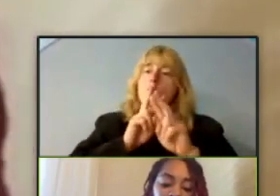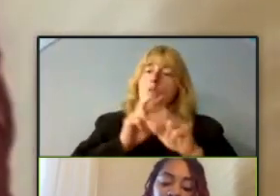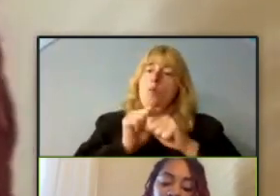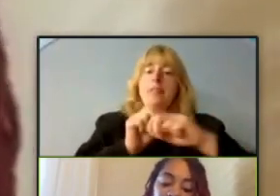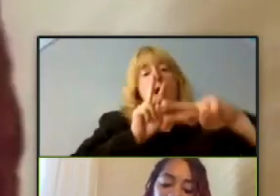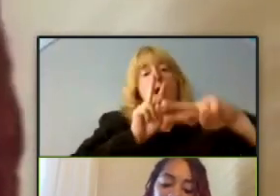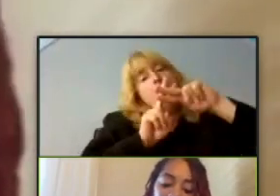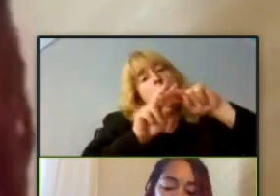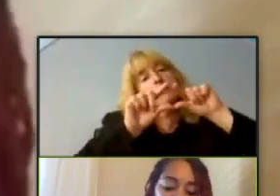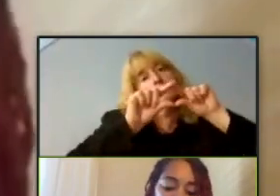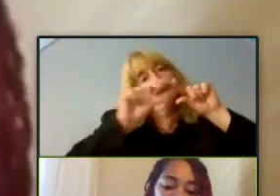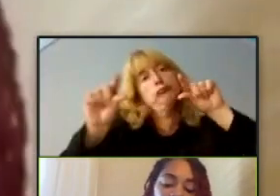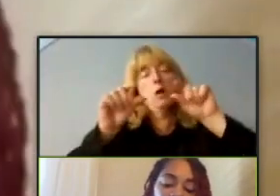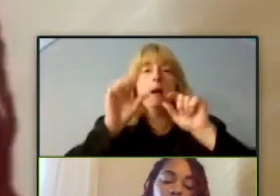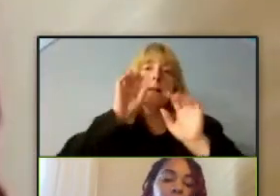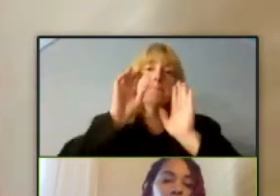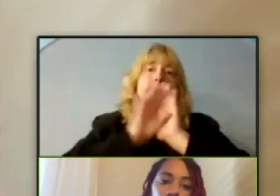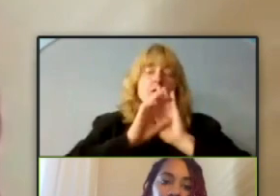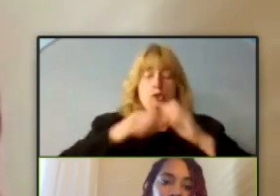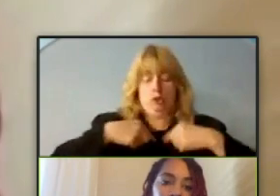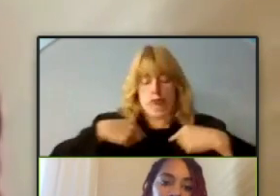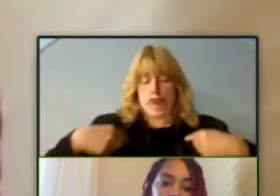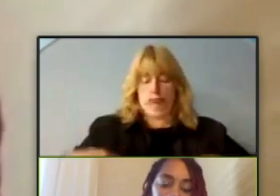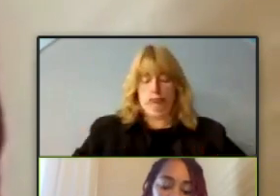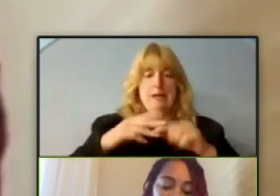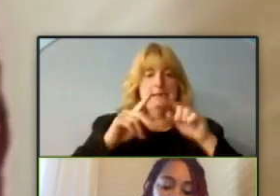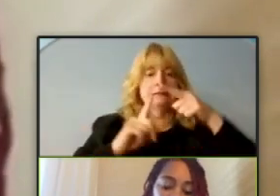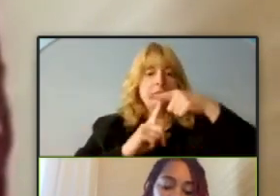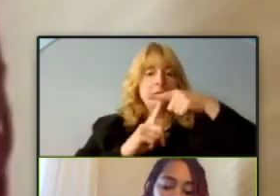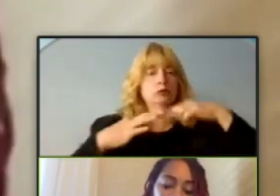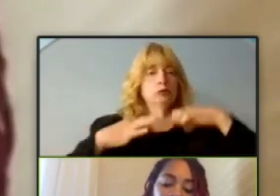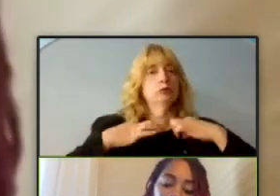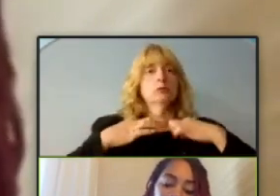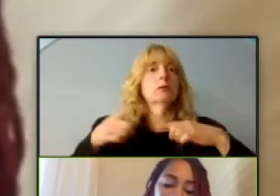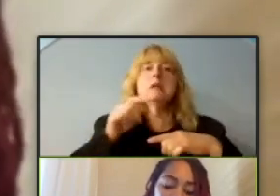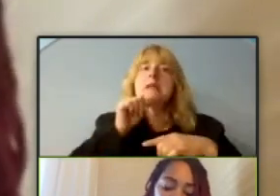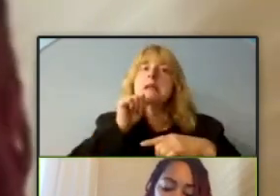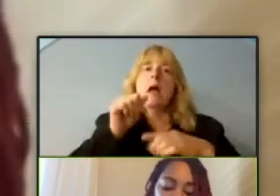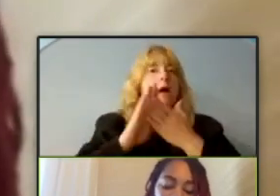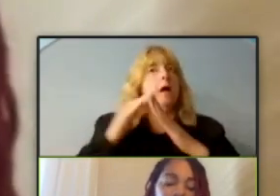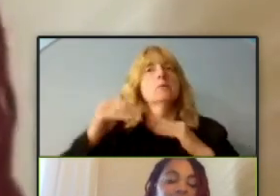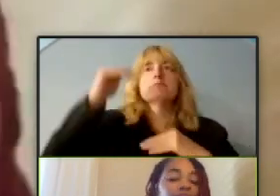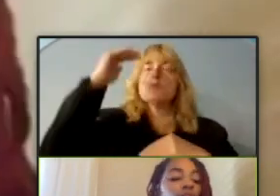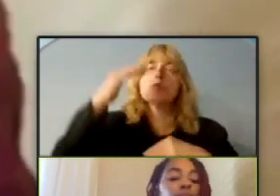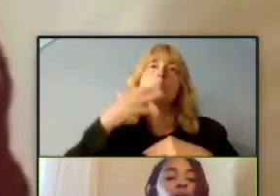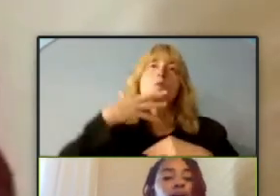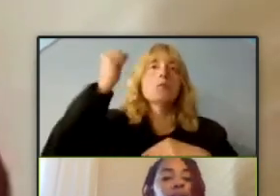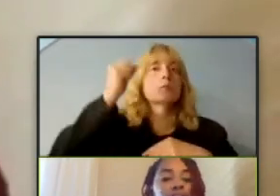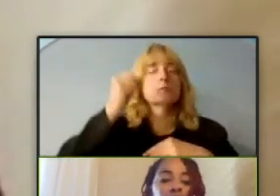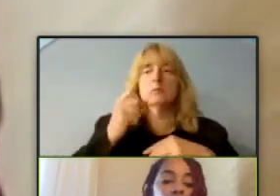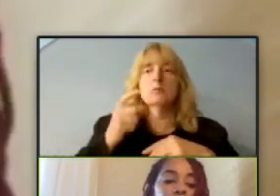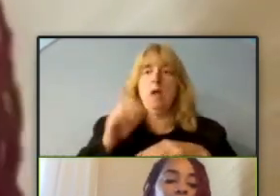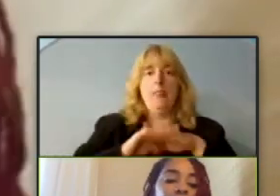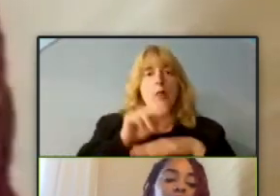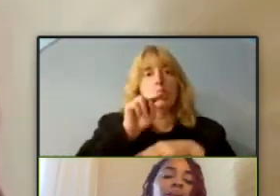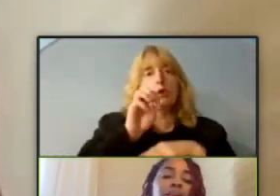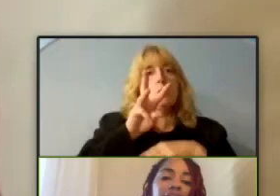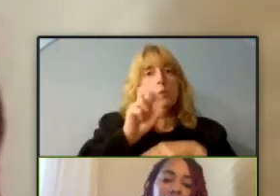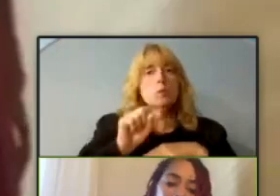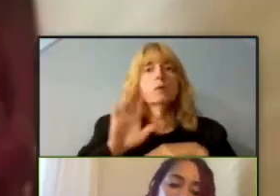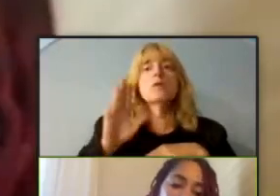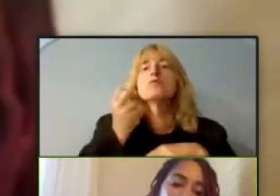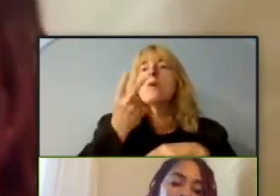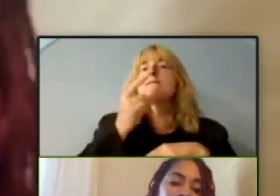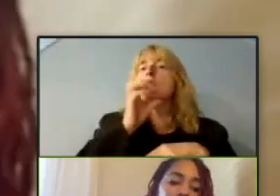t-shirts, get everything but older. Black boys make the news, make they 12-year-old cousins pallbearers, make hoodies